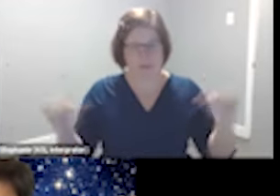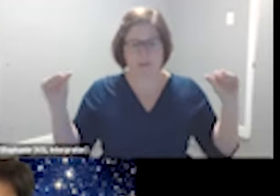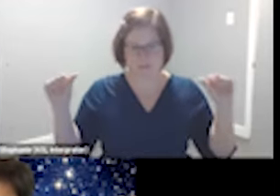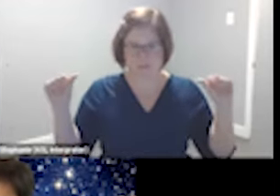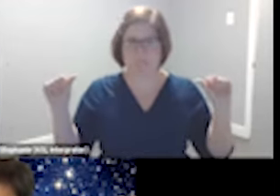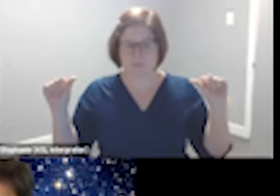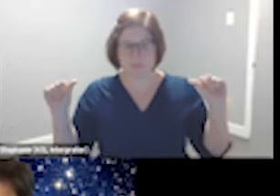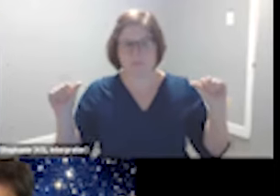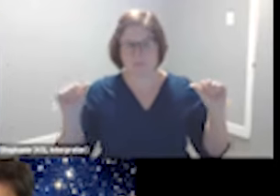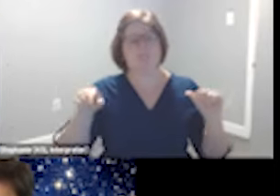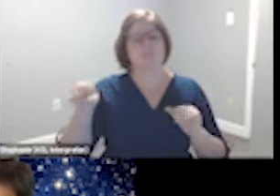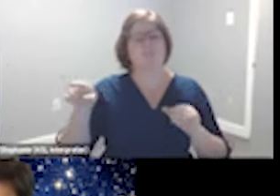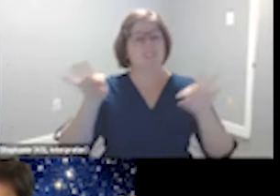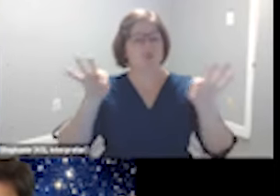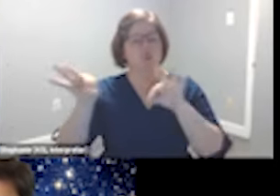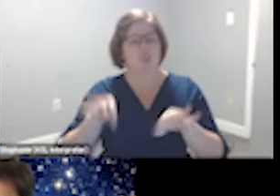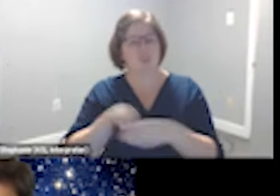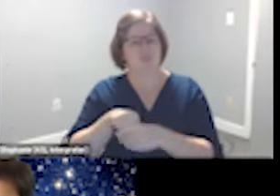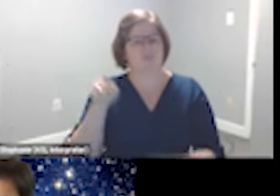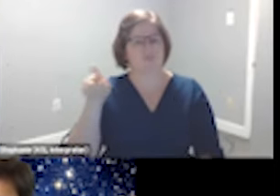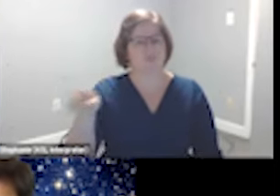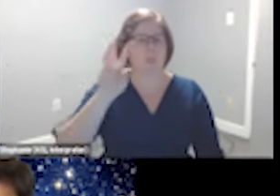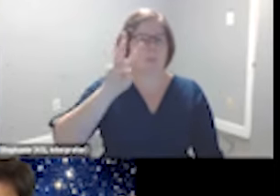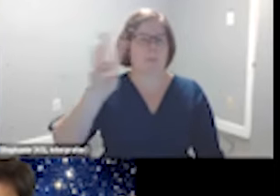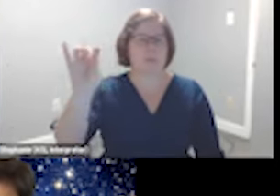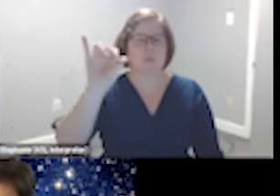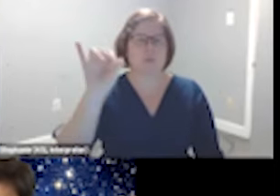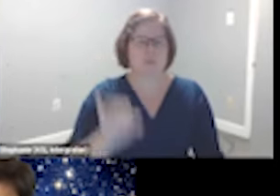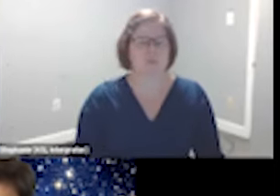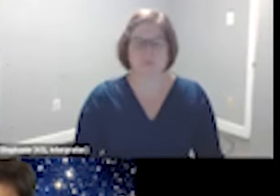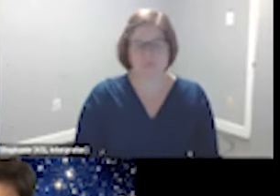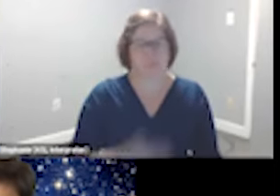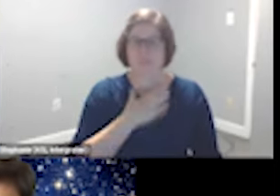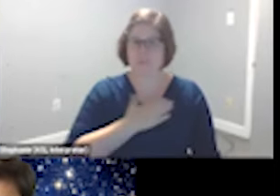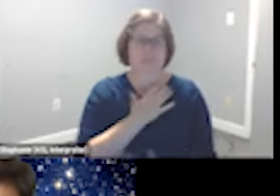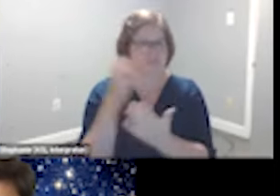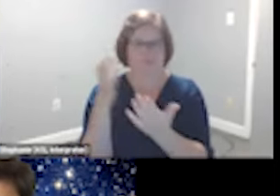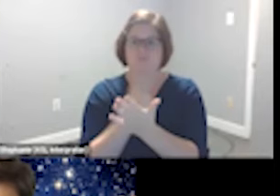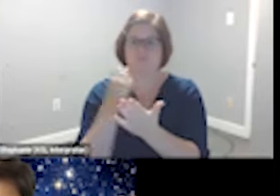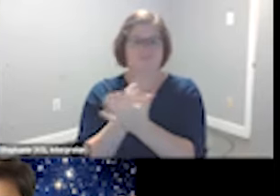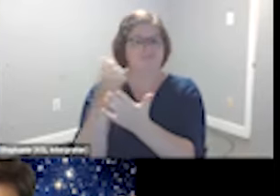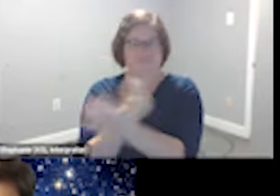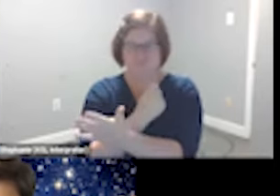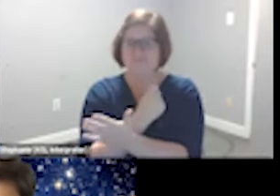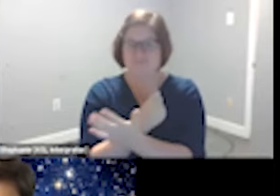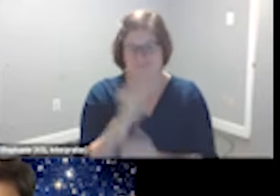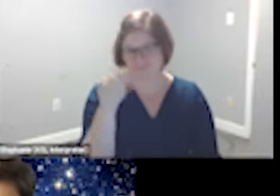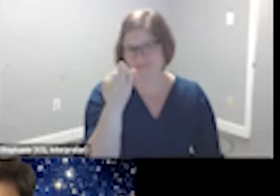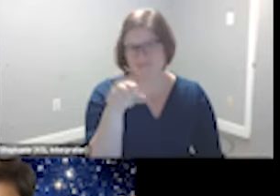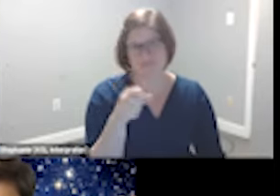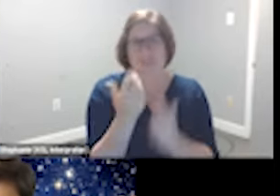yeah, all the instructions for doing that are also up on the website. So we want people to use that in all kinds of weird and wonderful ways that we haven't thought of.